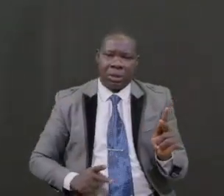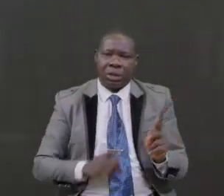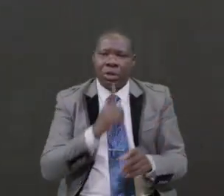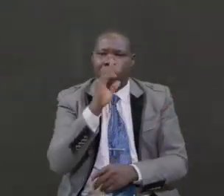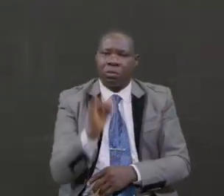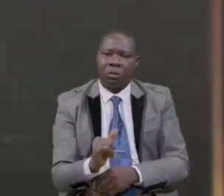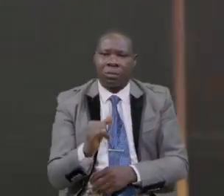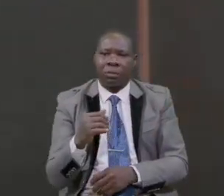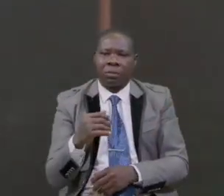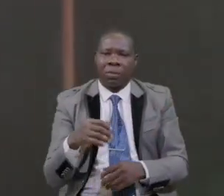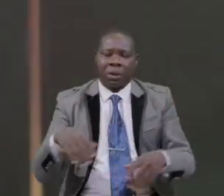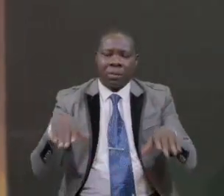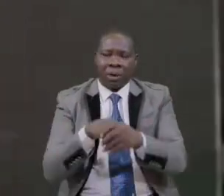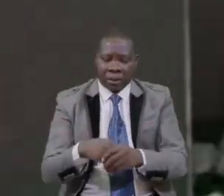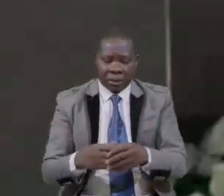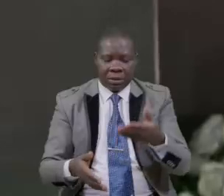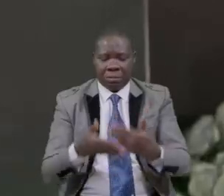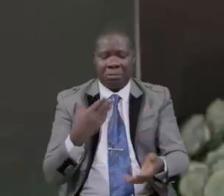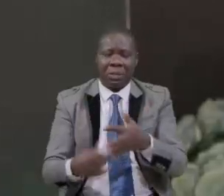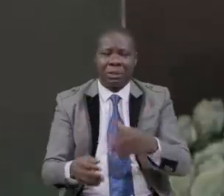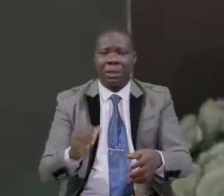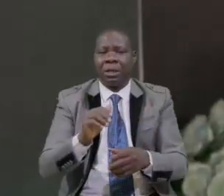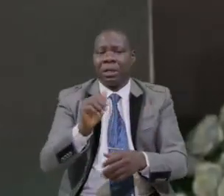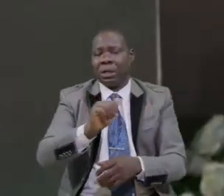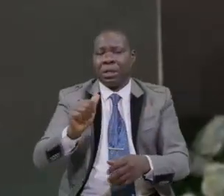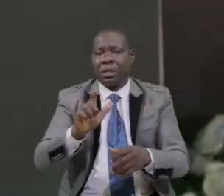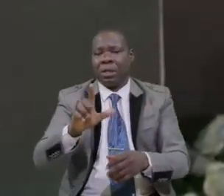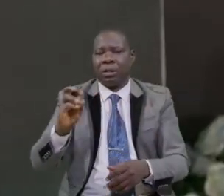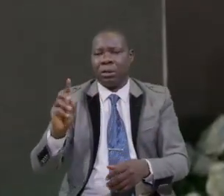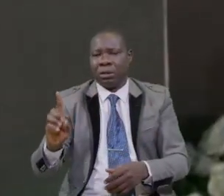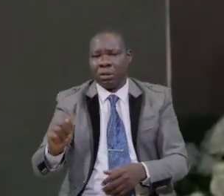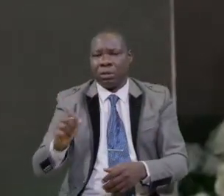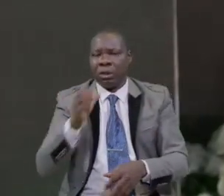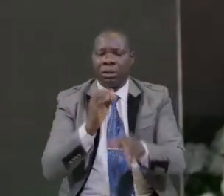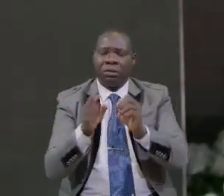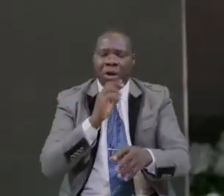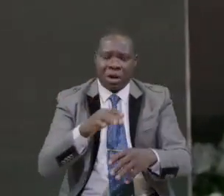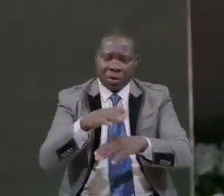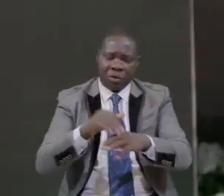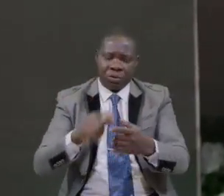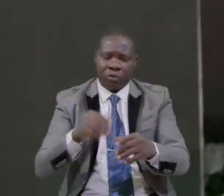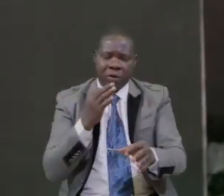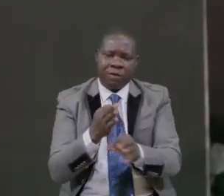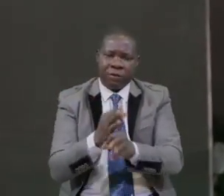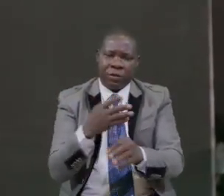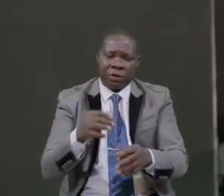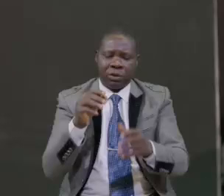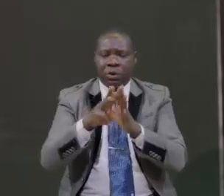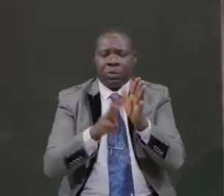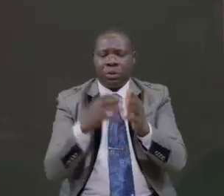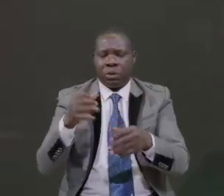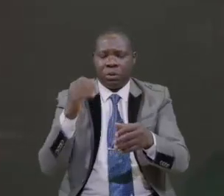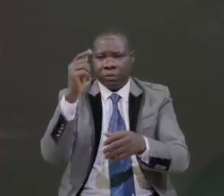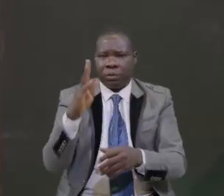matters a lot. If you are called to fulfill the will of God, to do the will of God, if you are